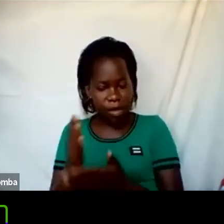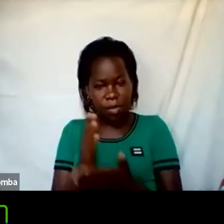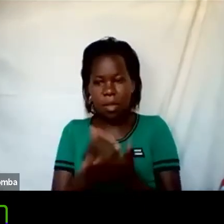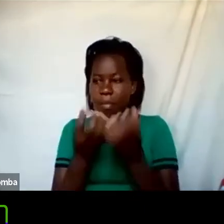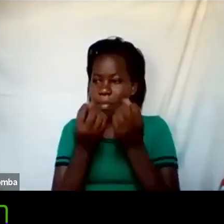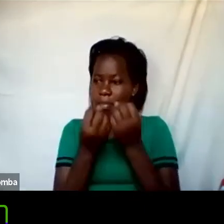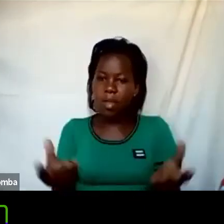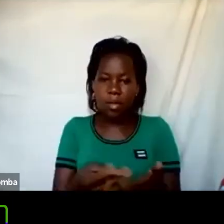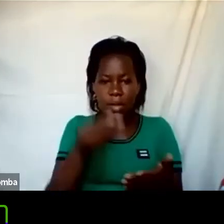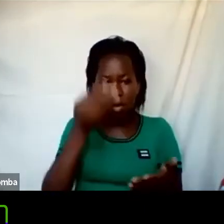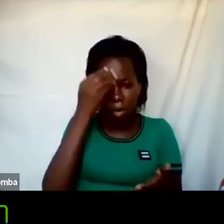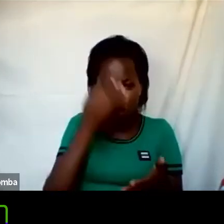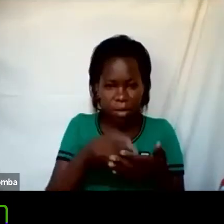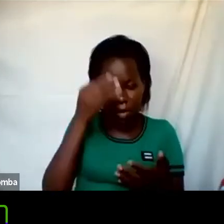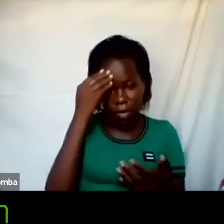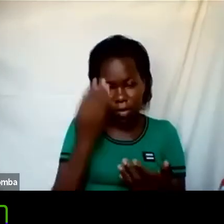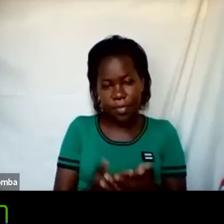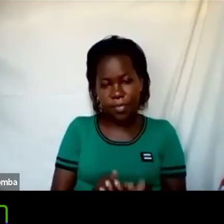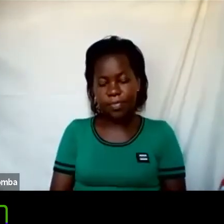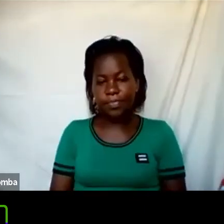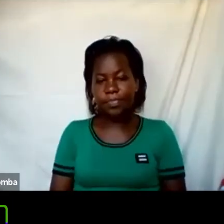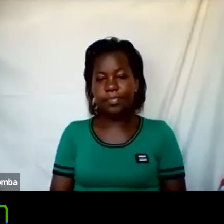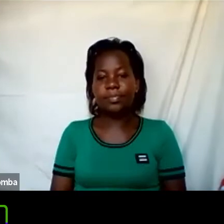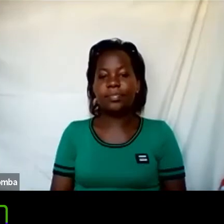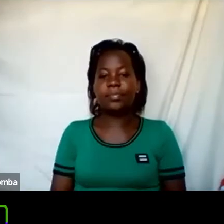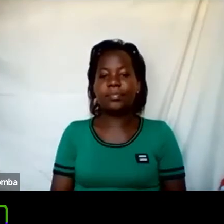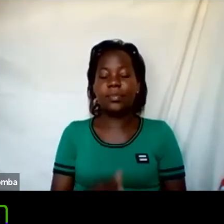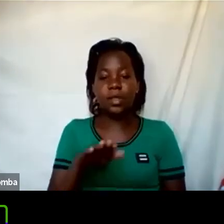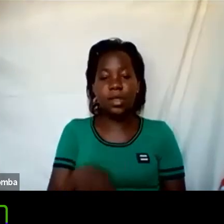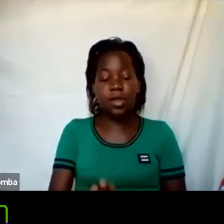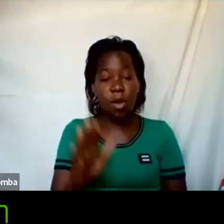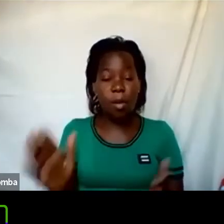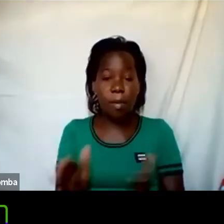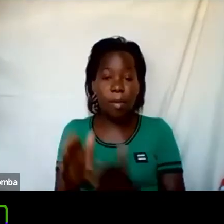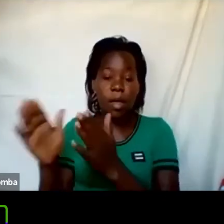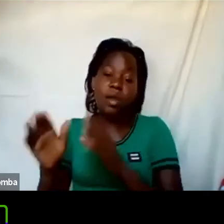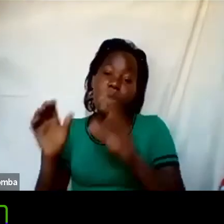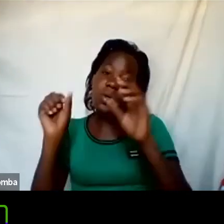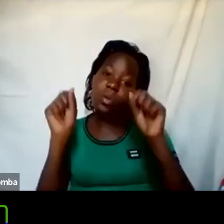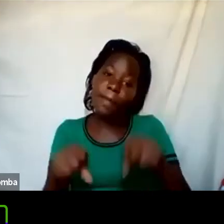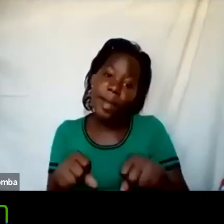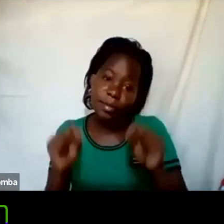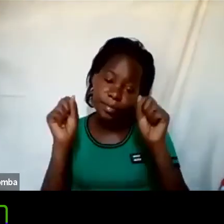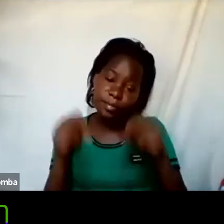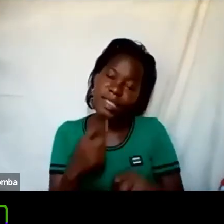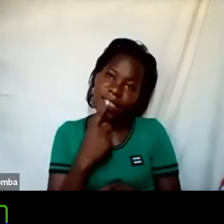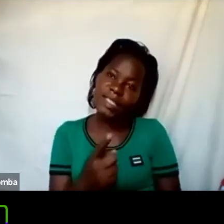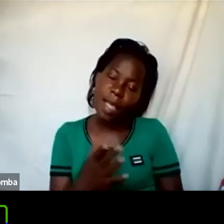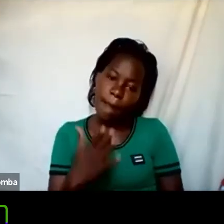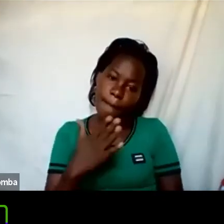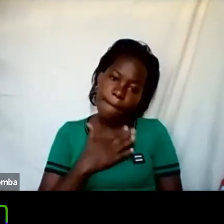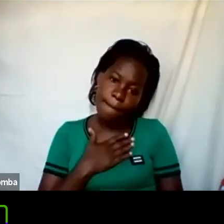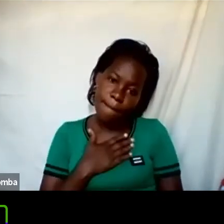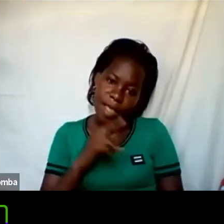talking to have access to some level of education. So in your plan, you should be able to say, in my second